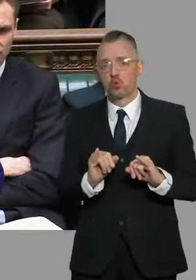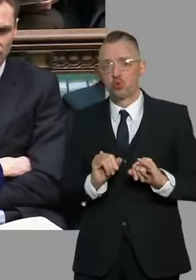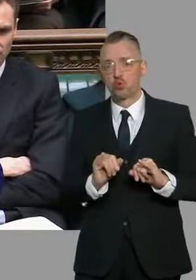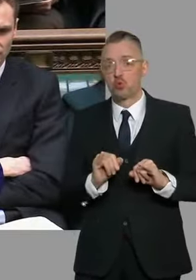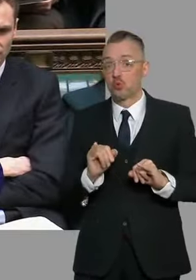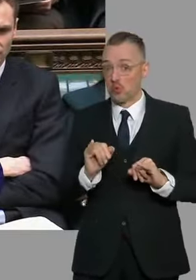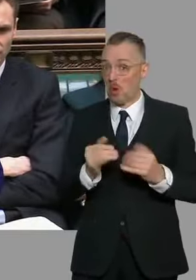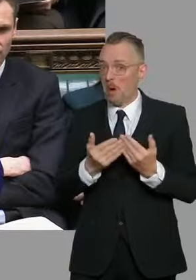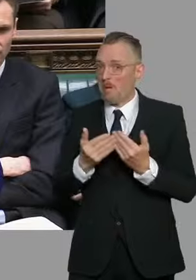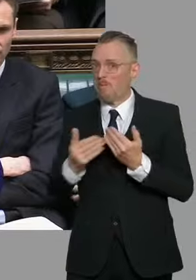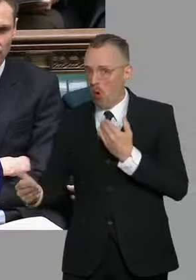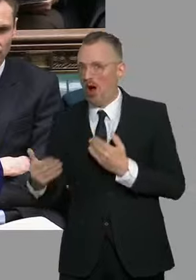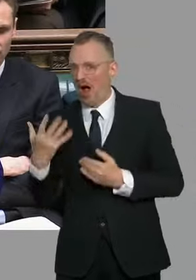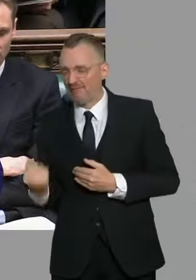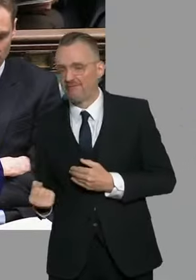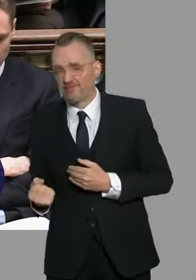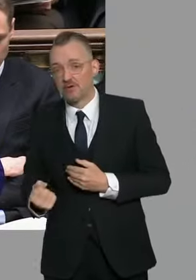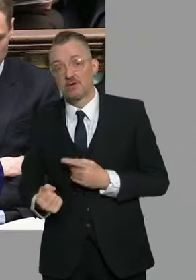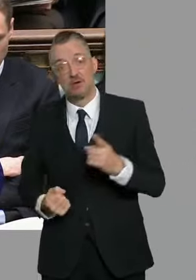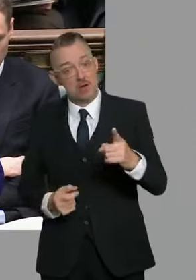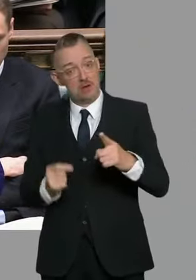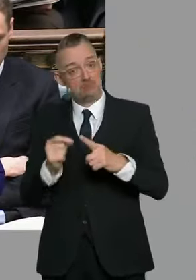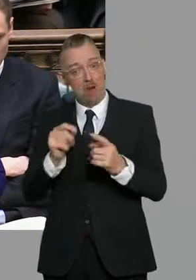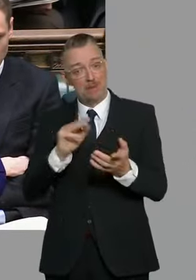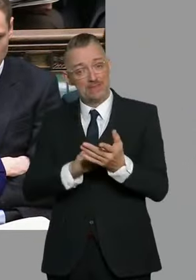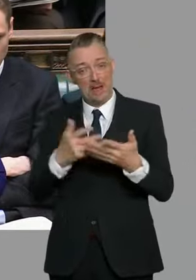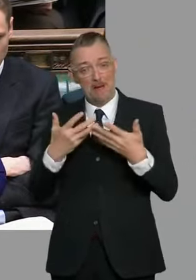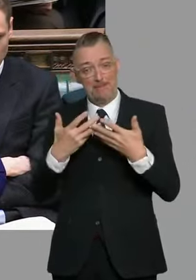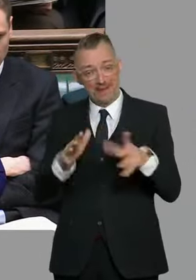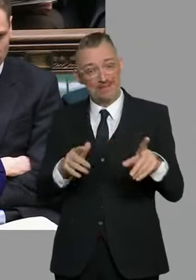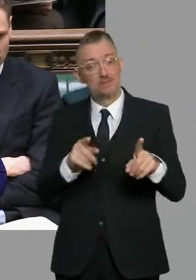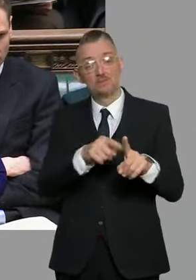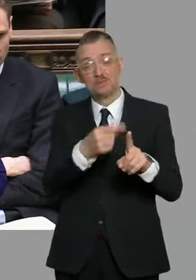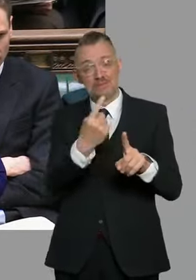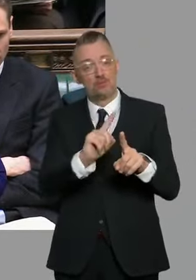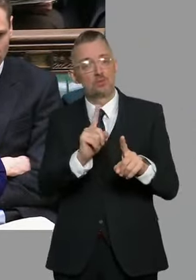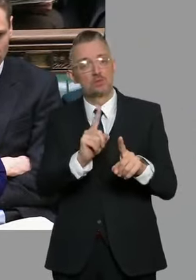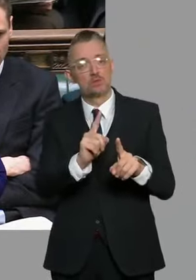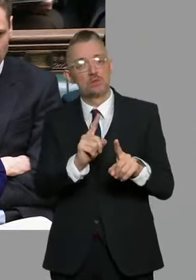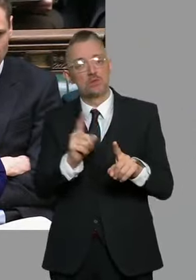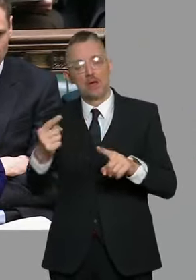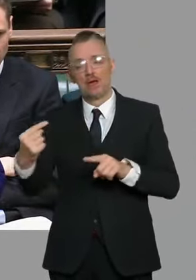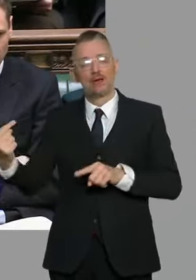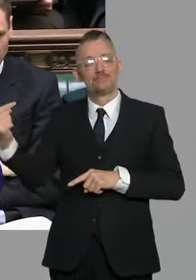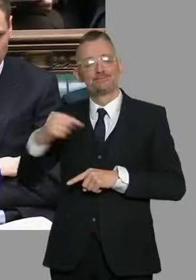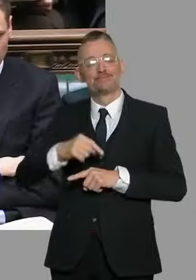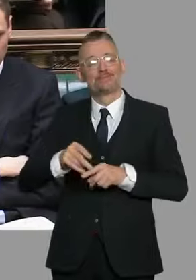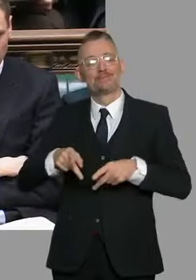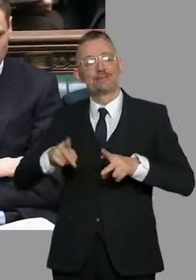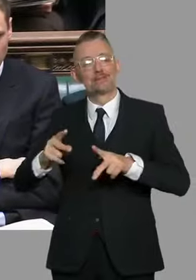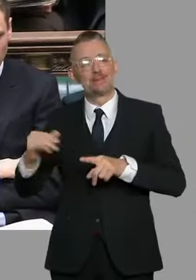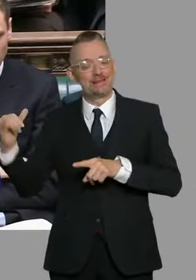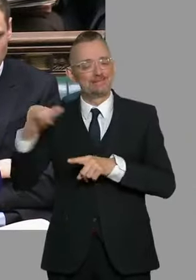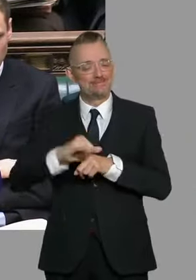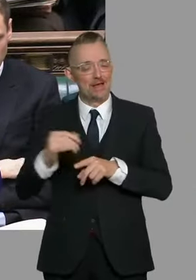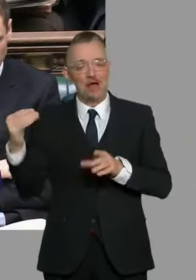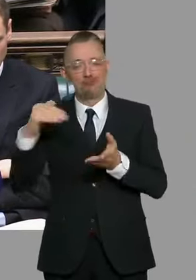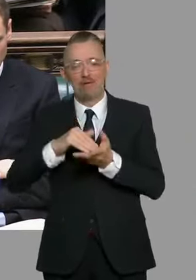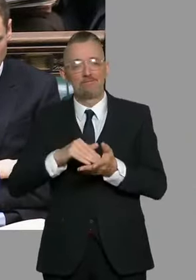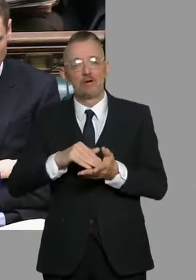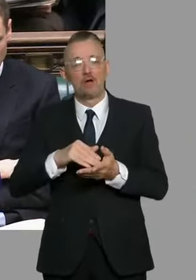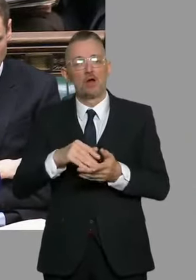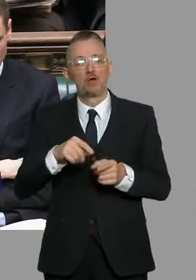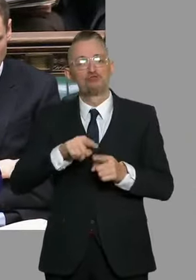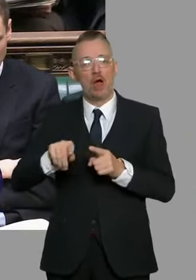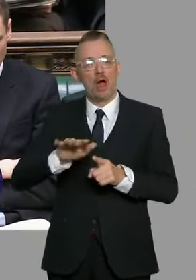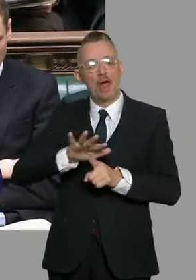actually complained that the immigration system was working to deter migrants rather than provide support. He said, and I quote,